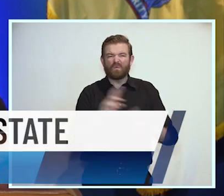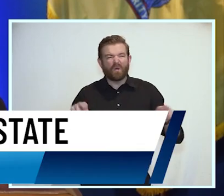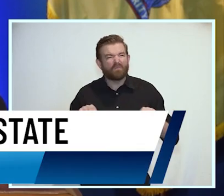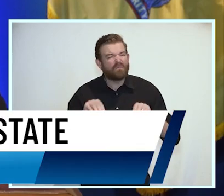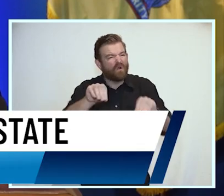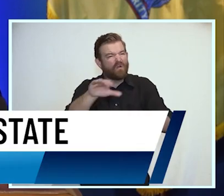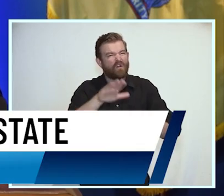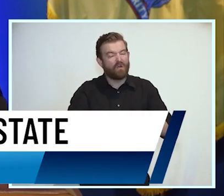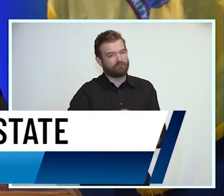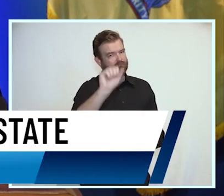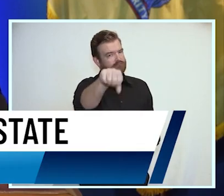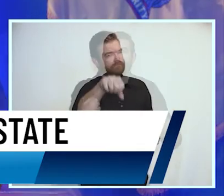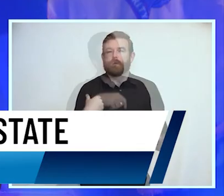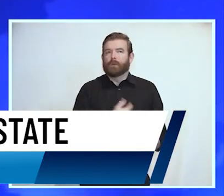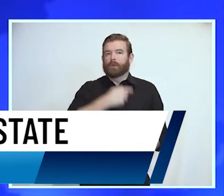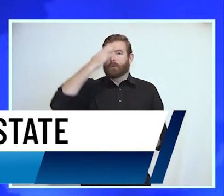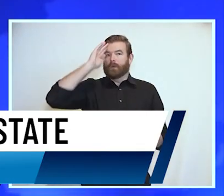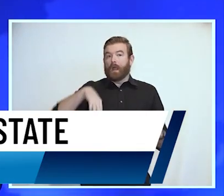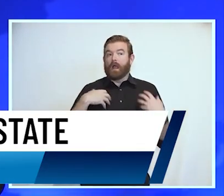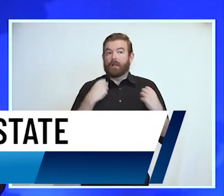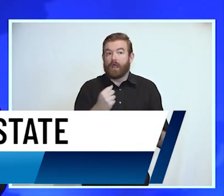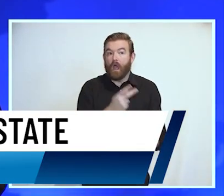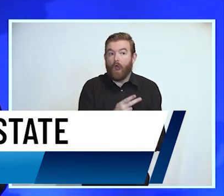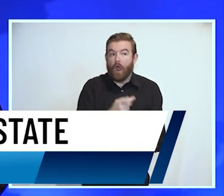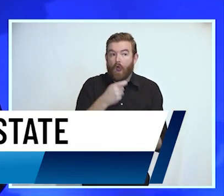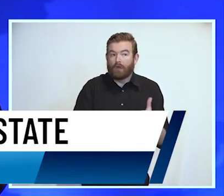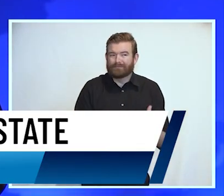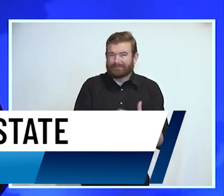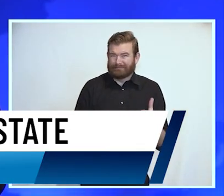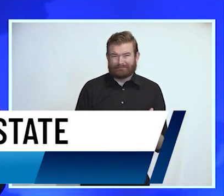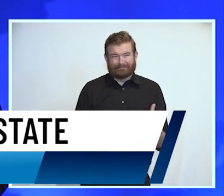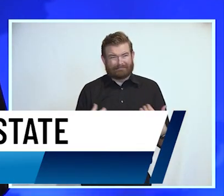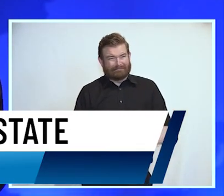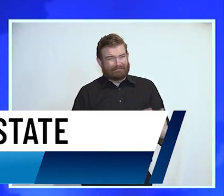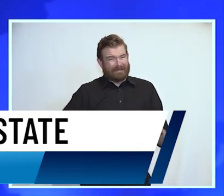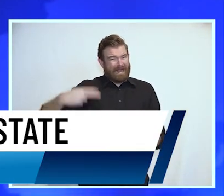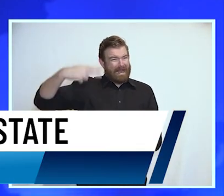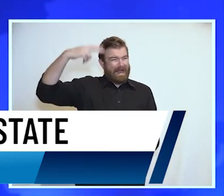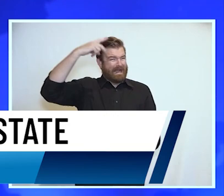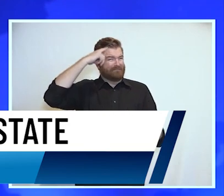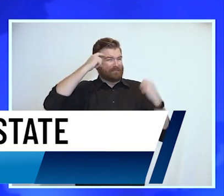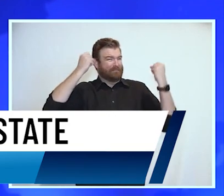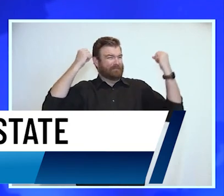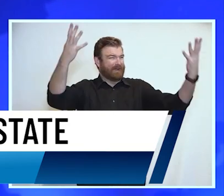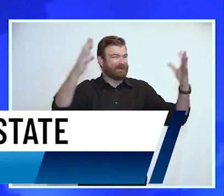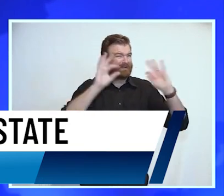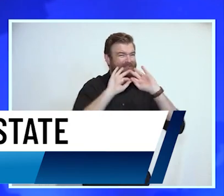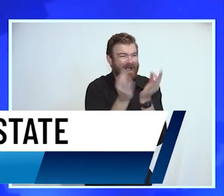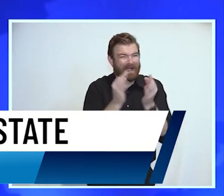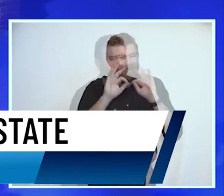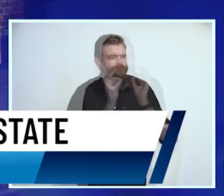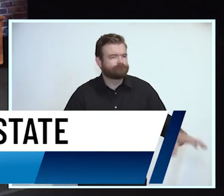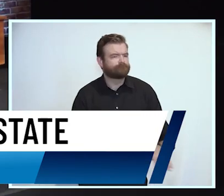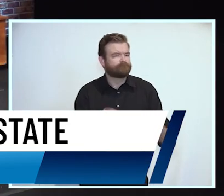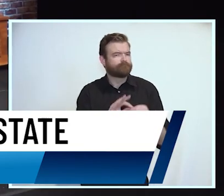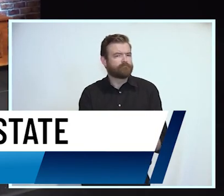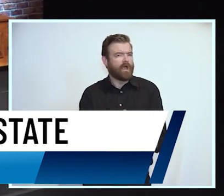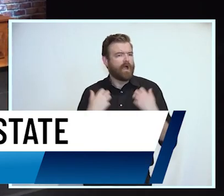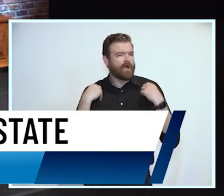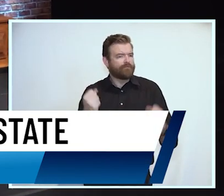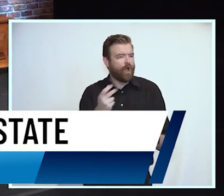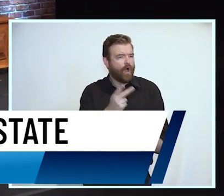our economy, where when I entered the legislature in 2012 under a Christie administration, we were in the bottom